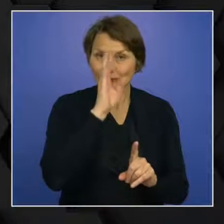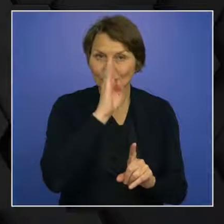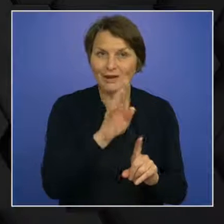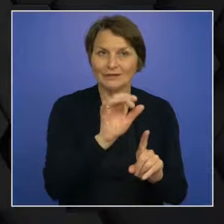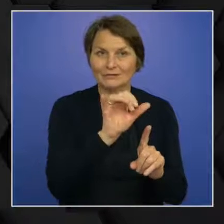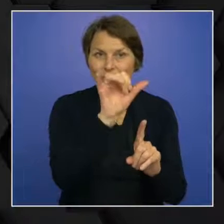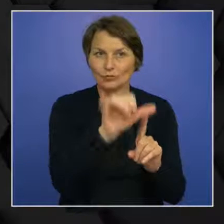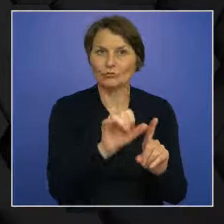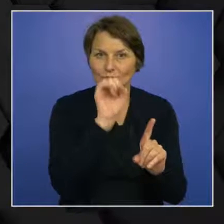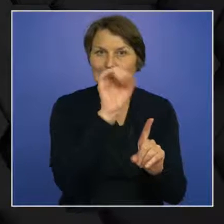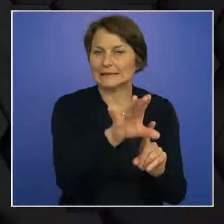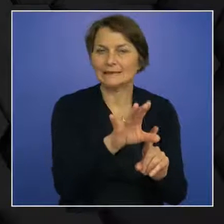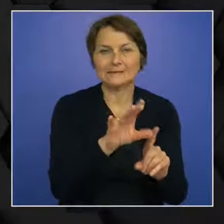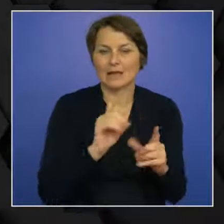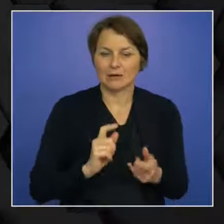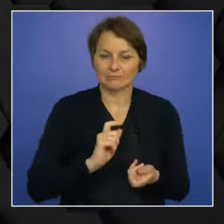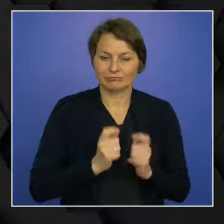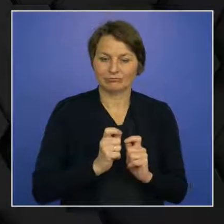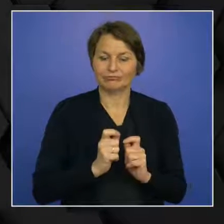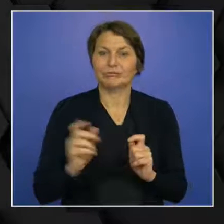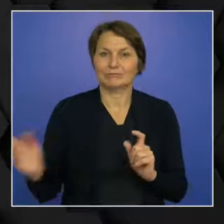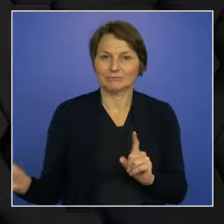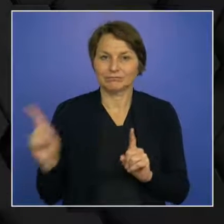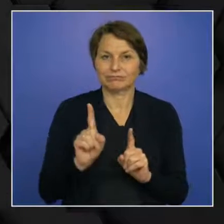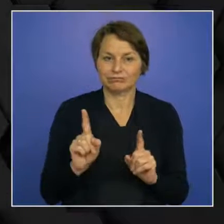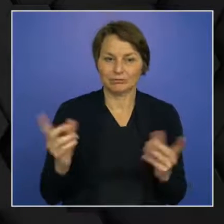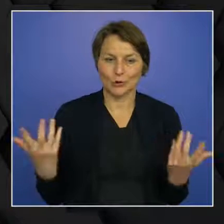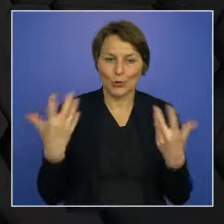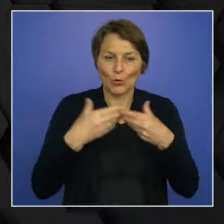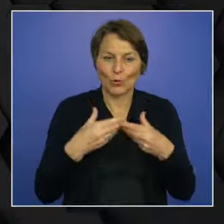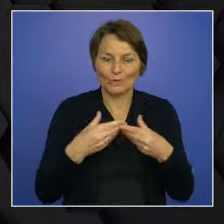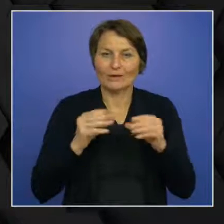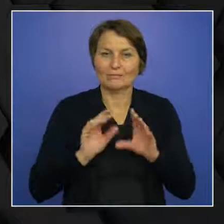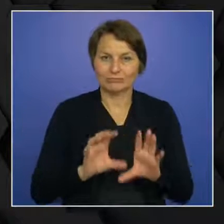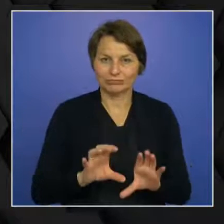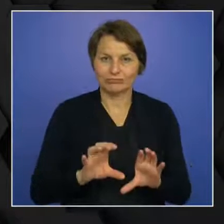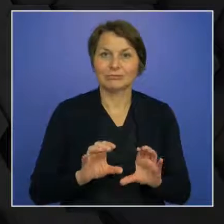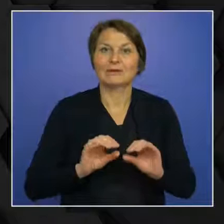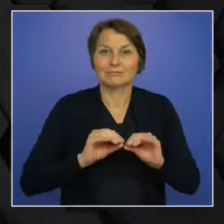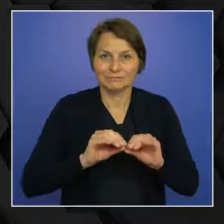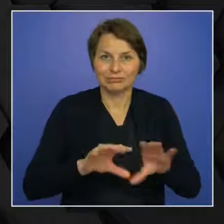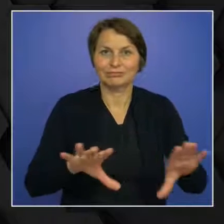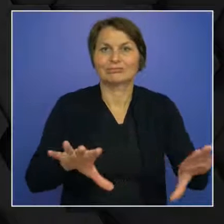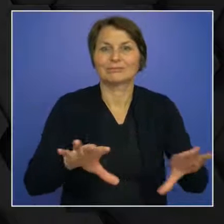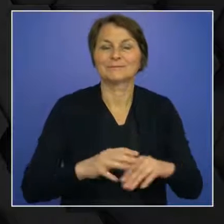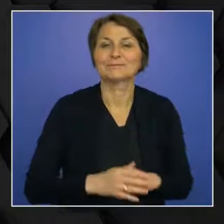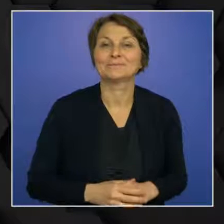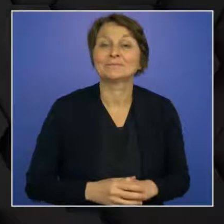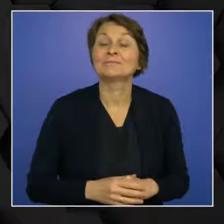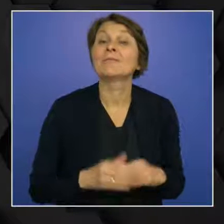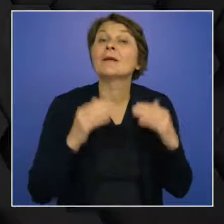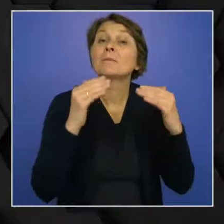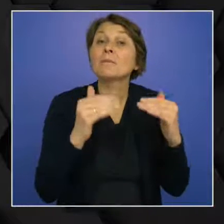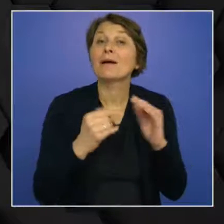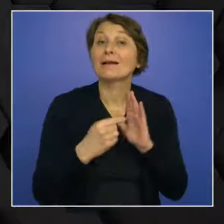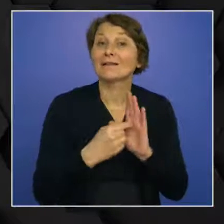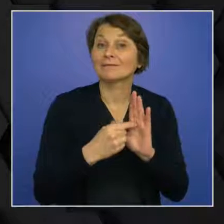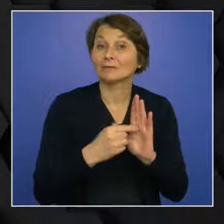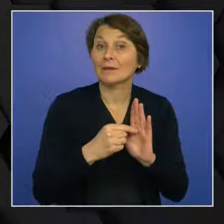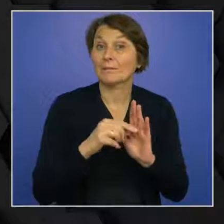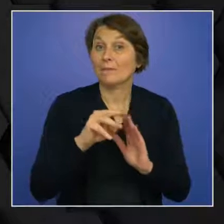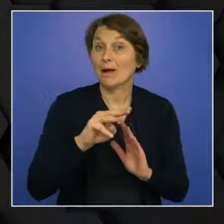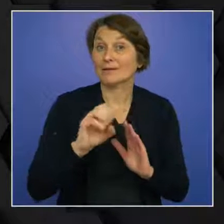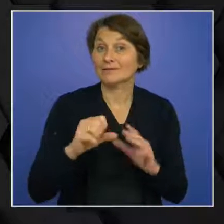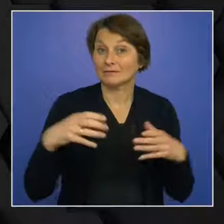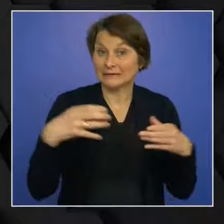So Teams, if you do your event in Teams, a lot of things are handled for you, because